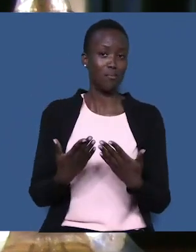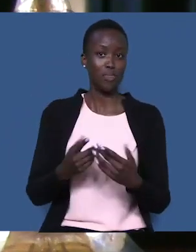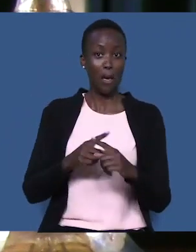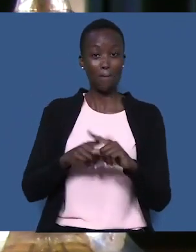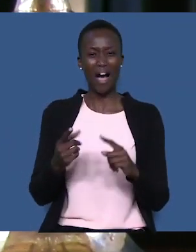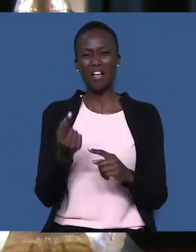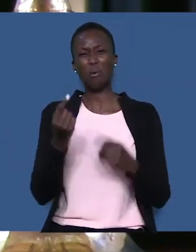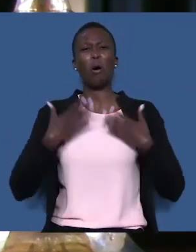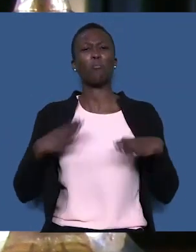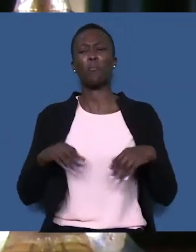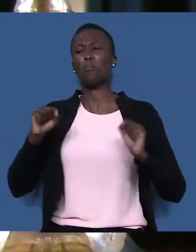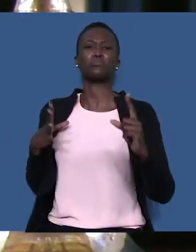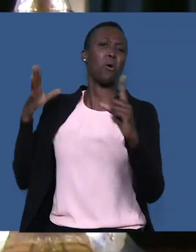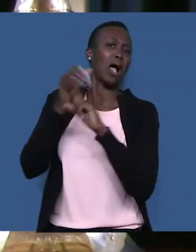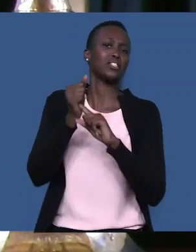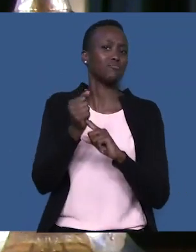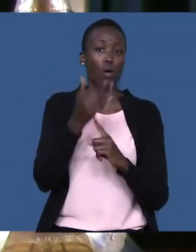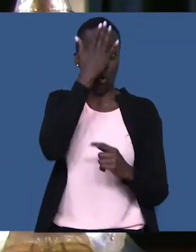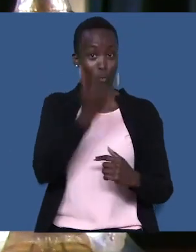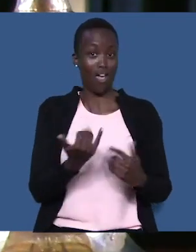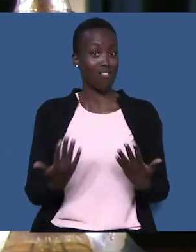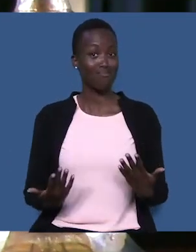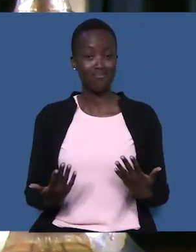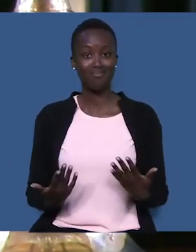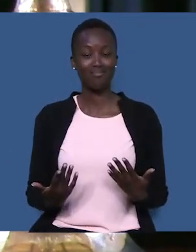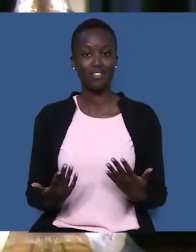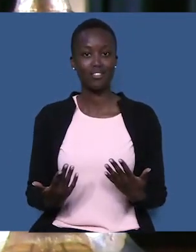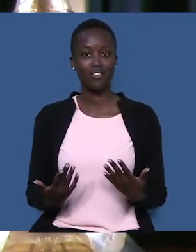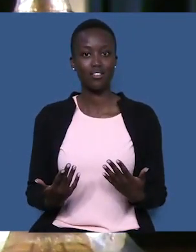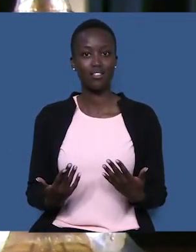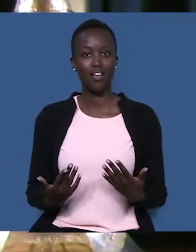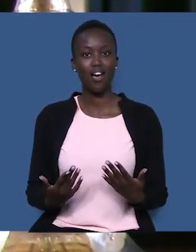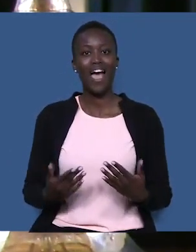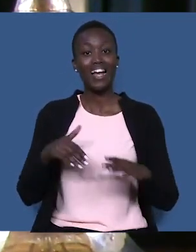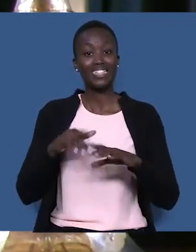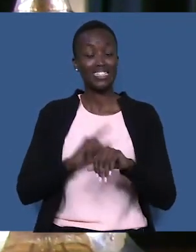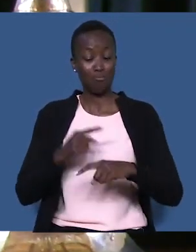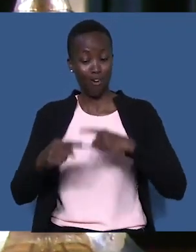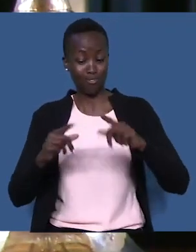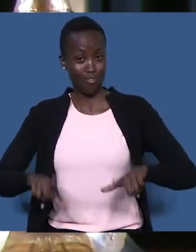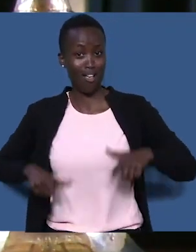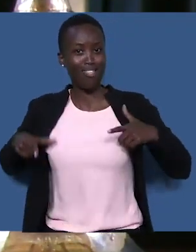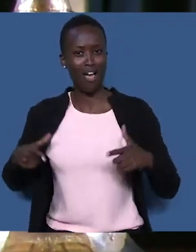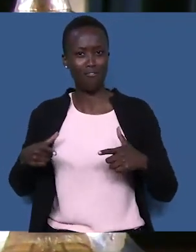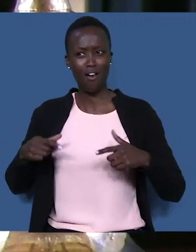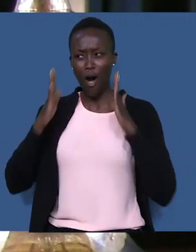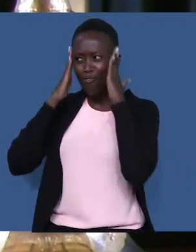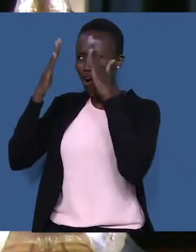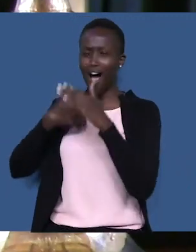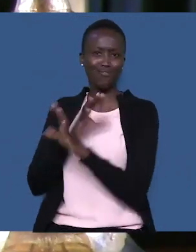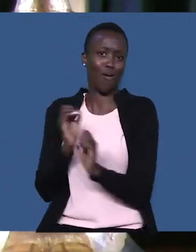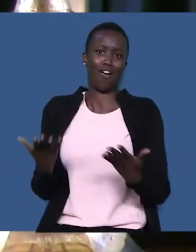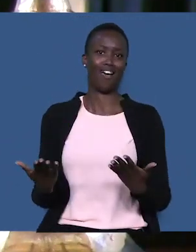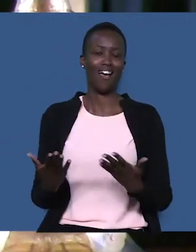But very few people attain these goals simply because they are distracted. Now,